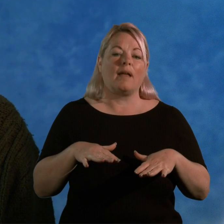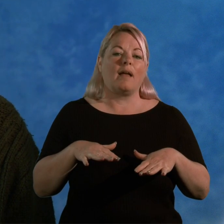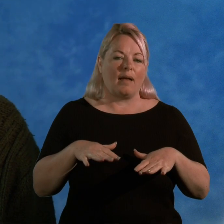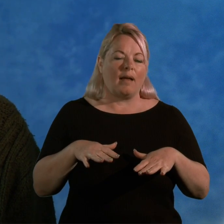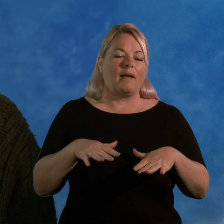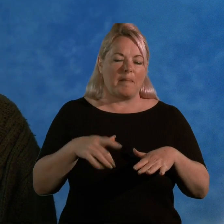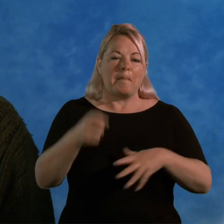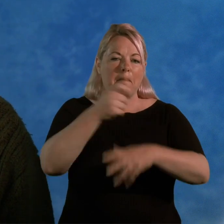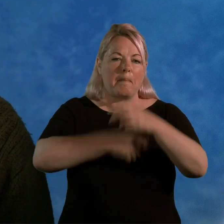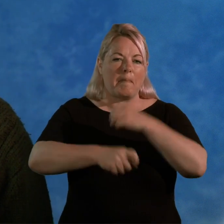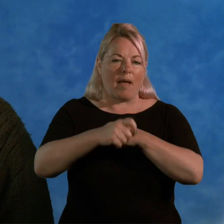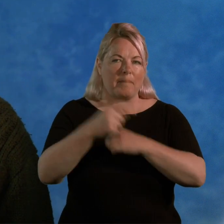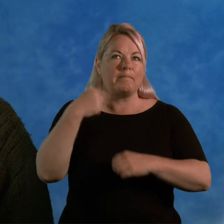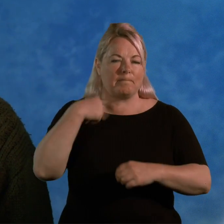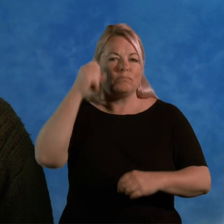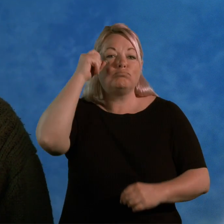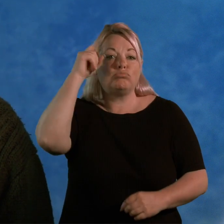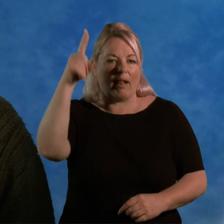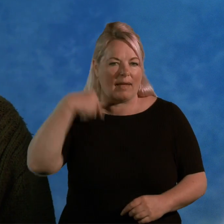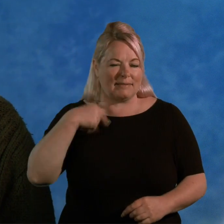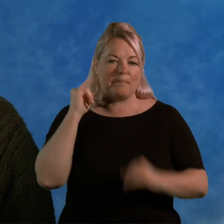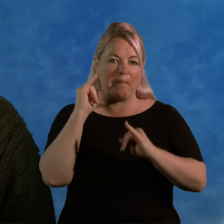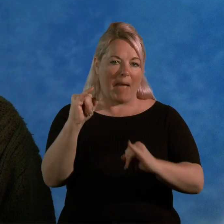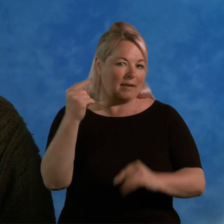became obvious how bad my hearing was.